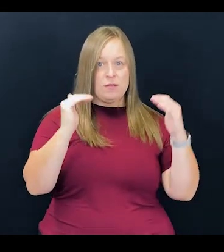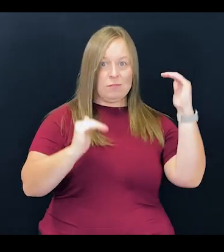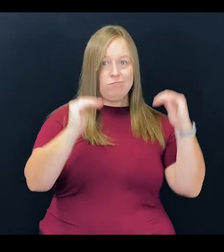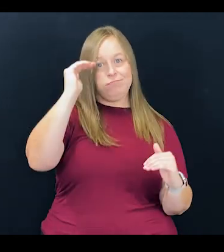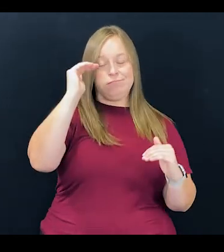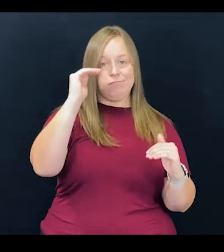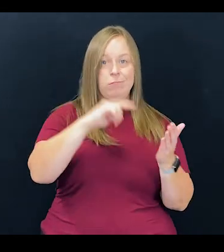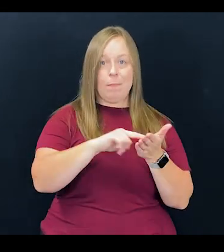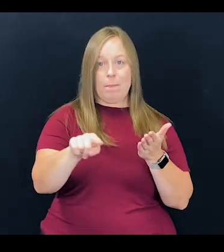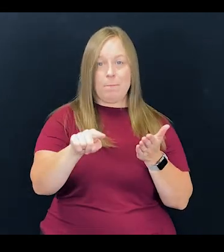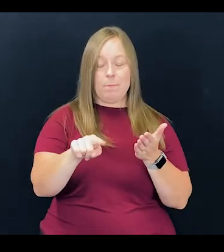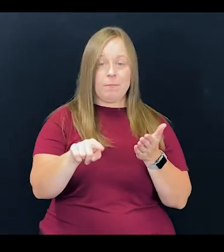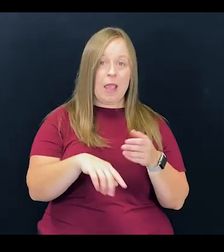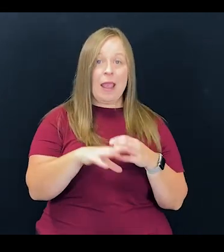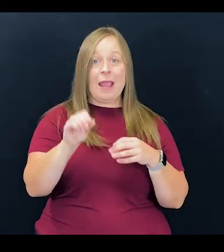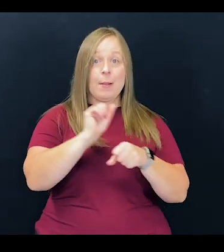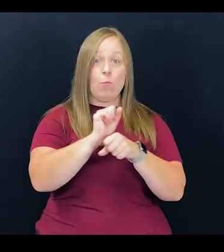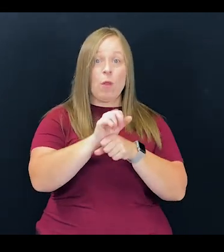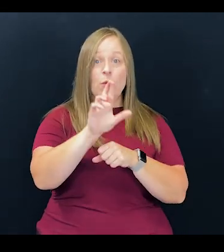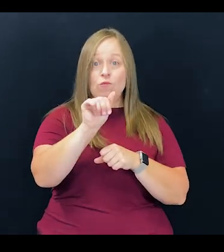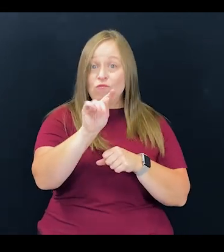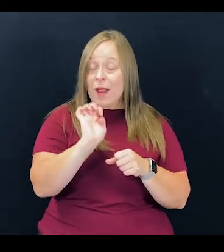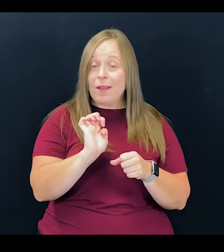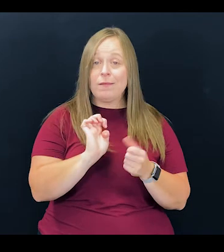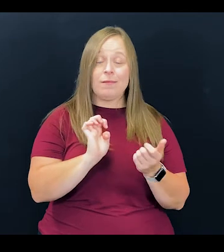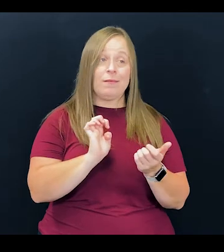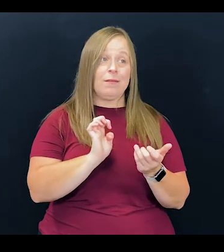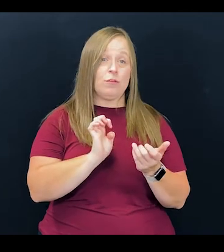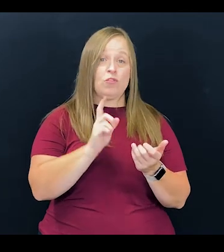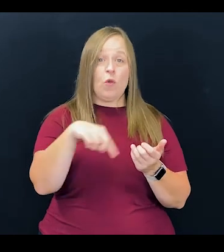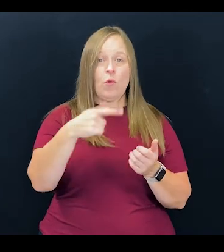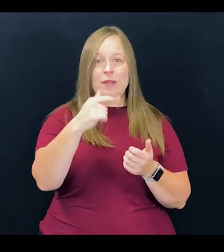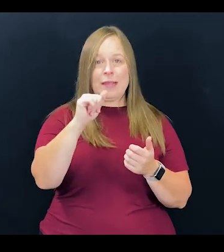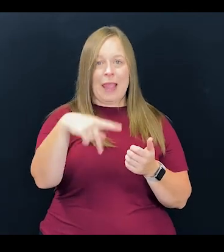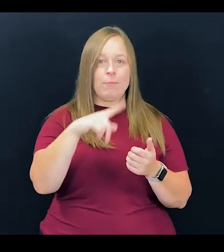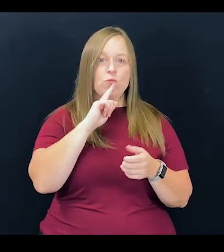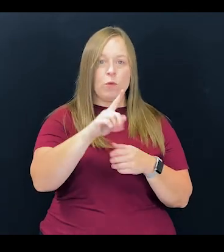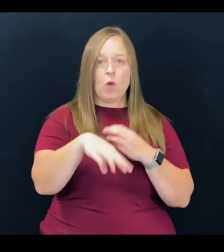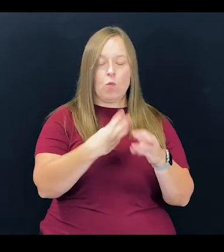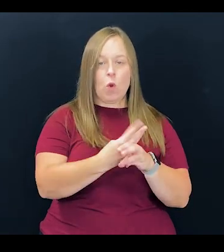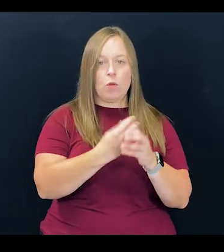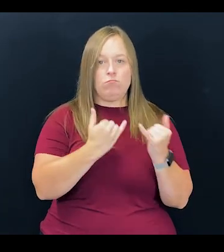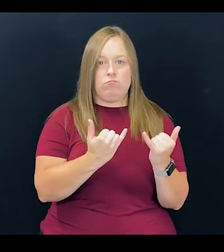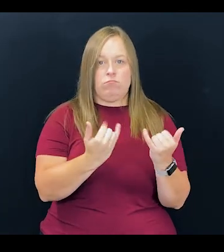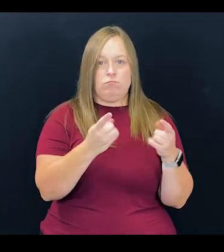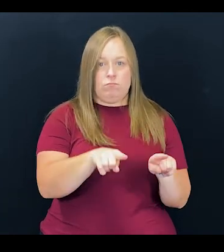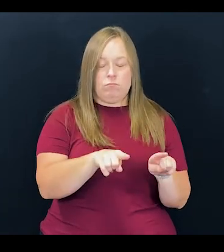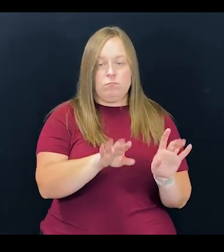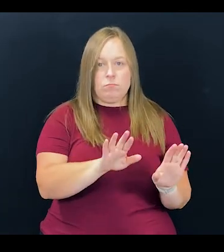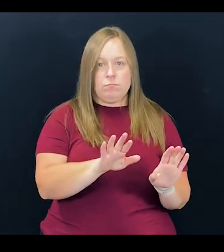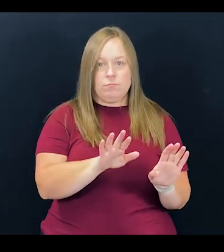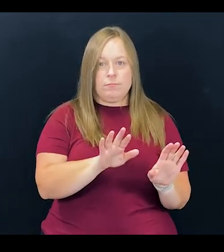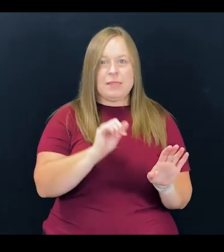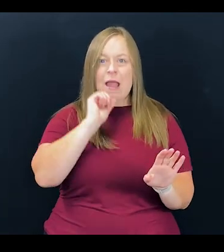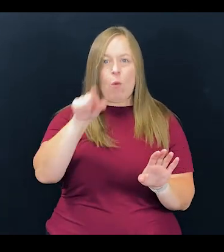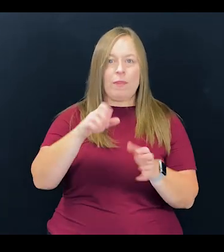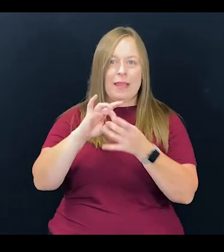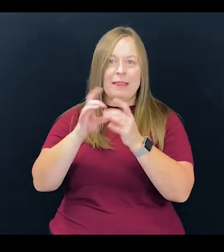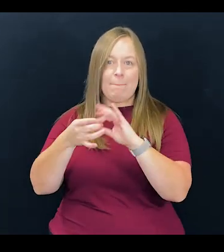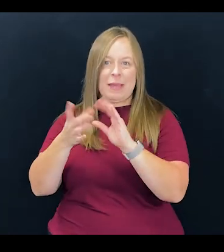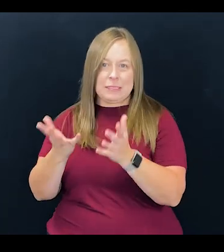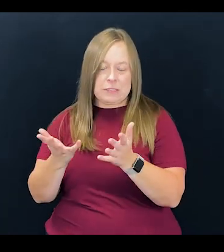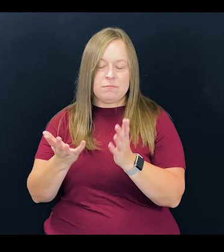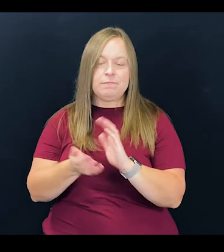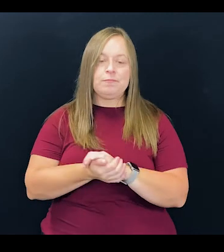don't have disabilities in terms of their employment rate and their pay. So these gaps are real and they do exist just in the